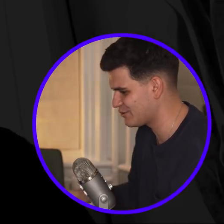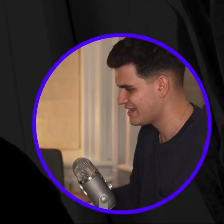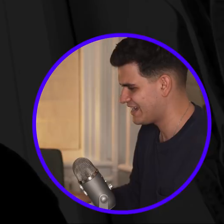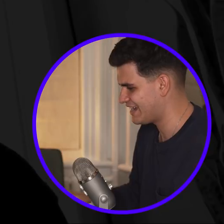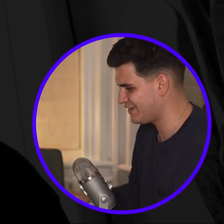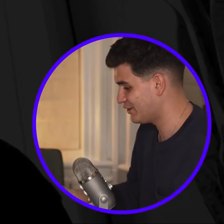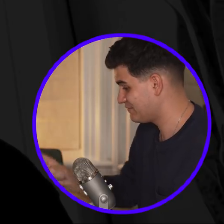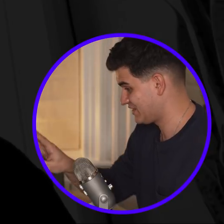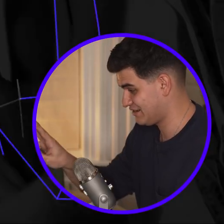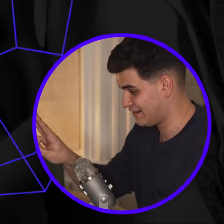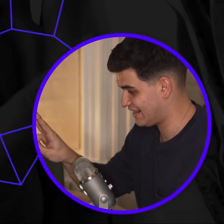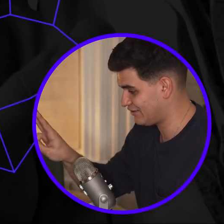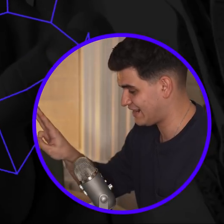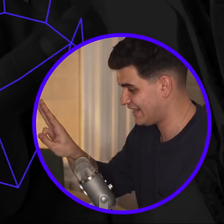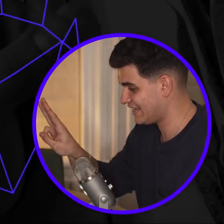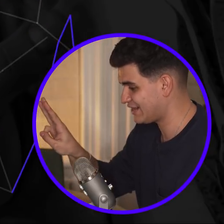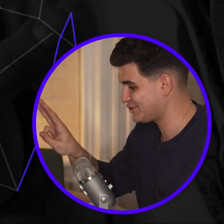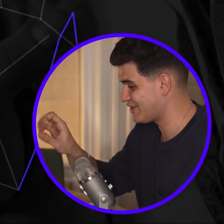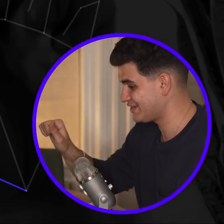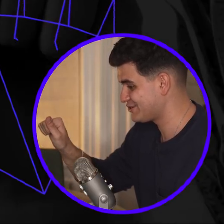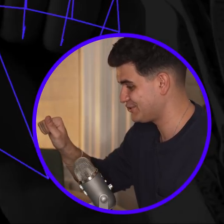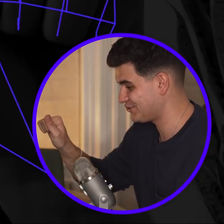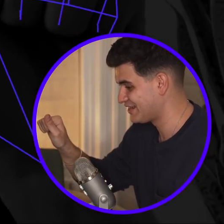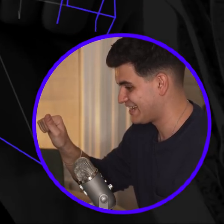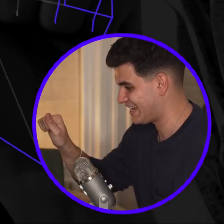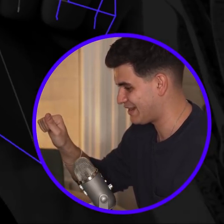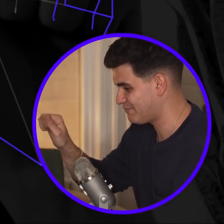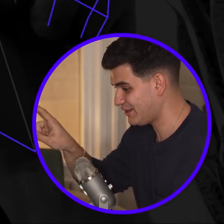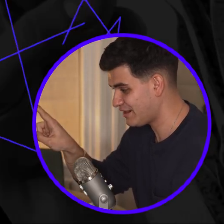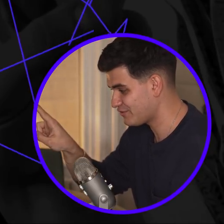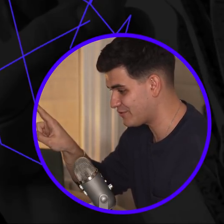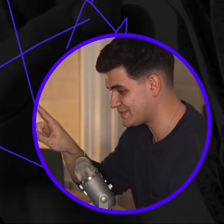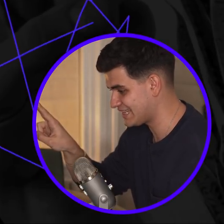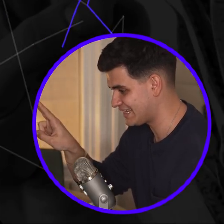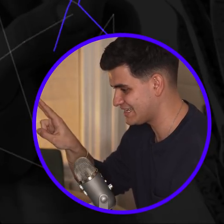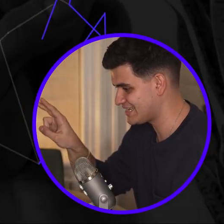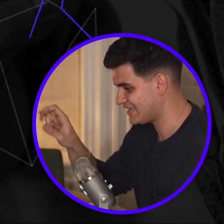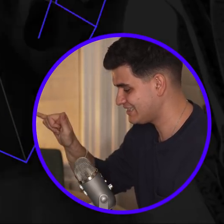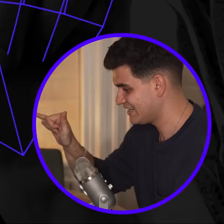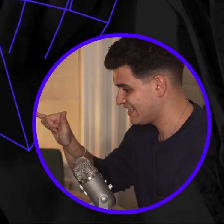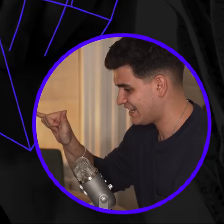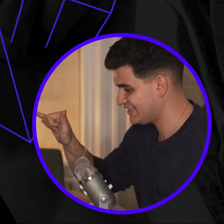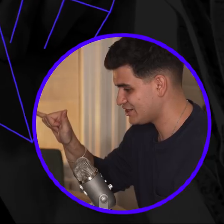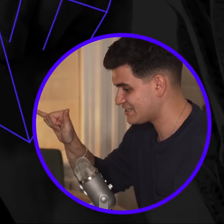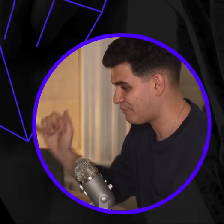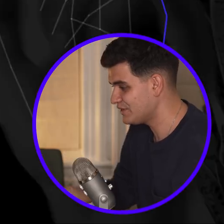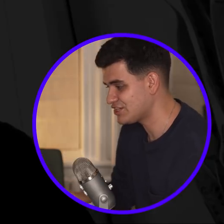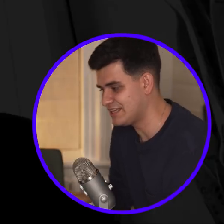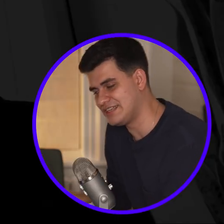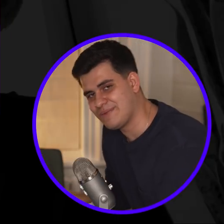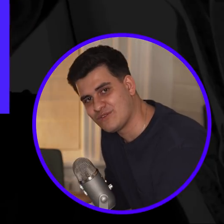game? So you know, I highly encourage you guys to play around with a website like this and